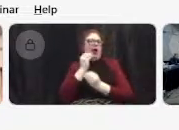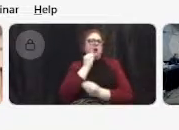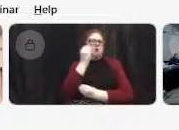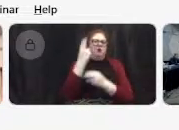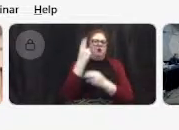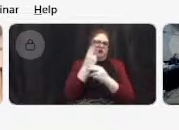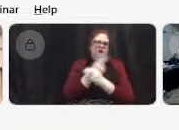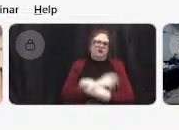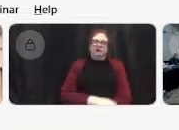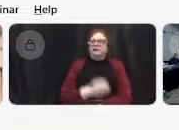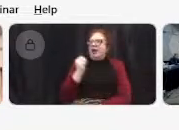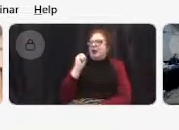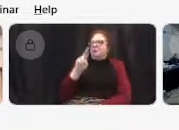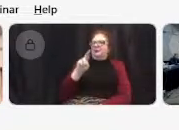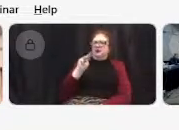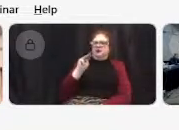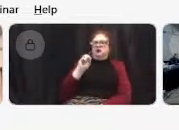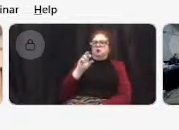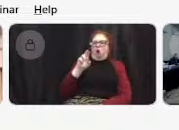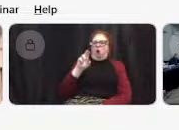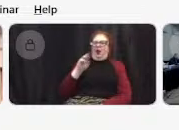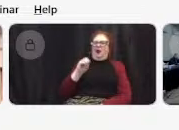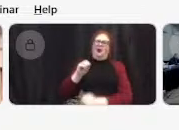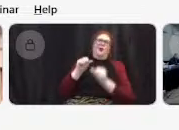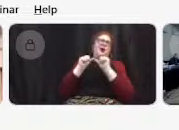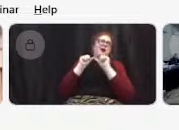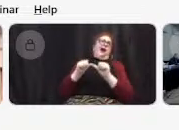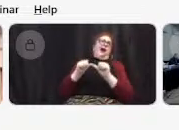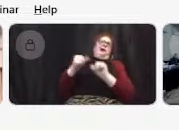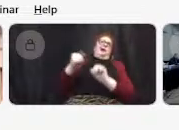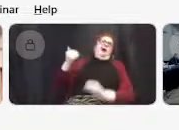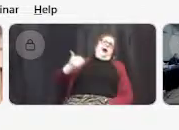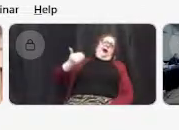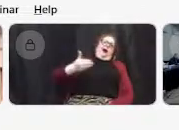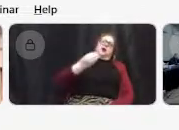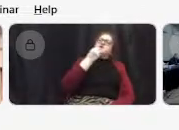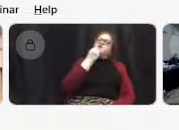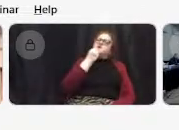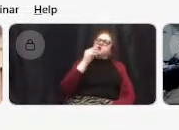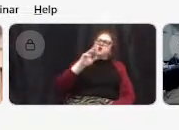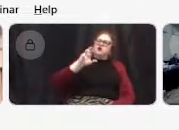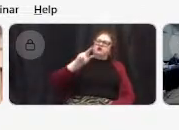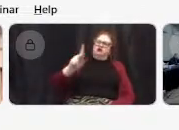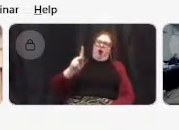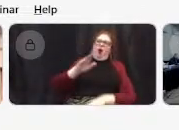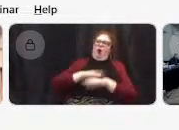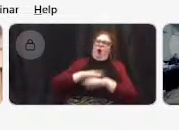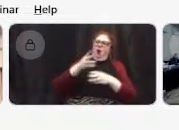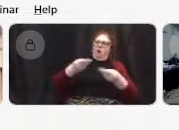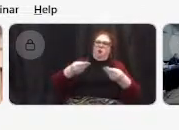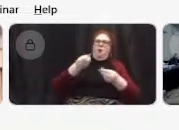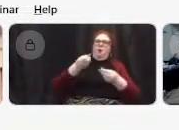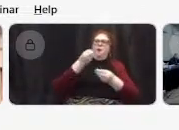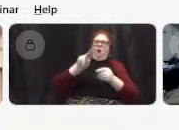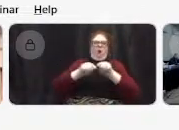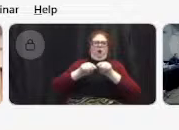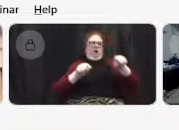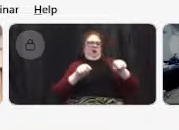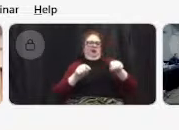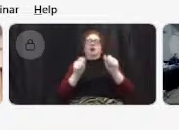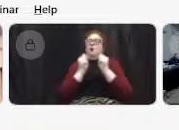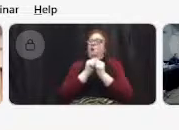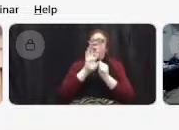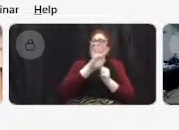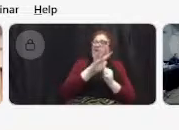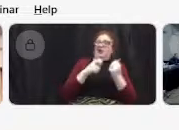Mr. Moreno has constantly had a food truck on the property or adjacent to the premises on the street with electrical power hooked